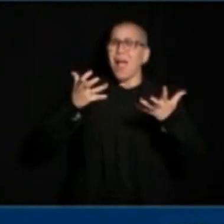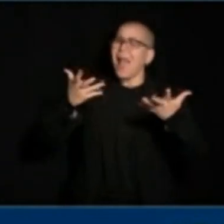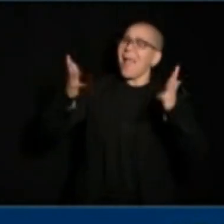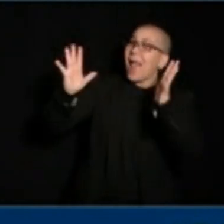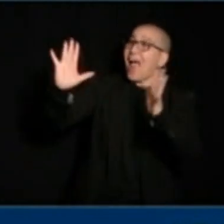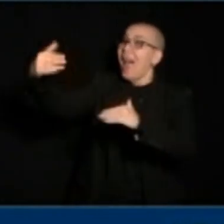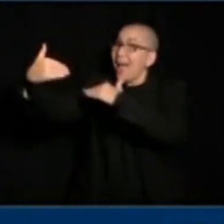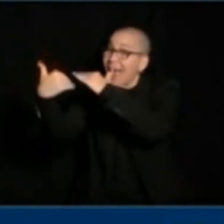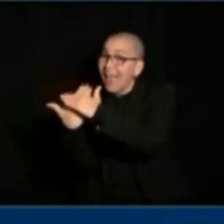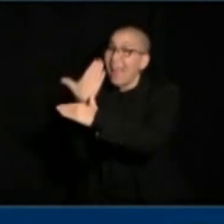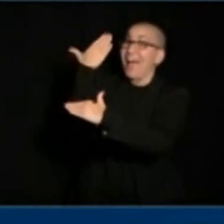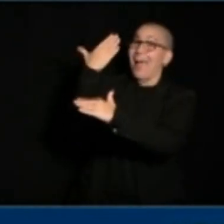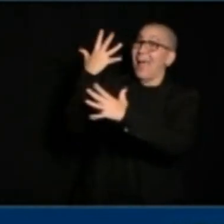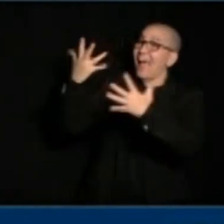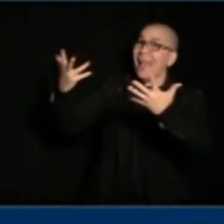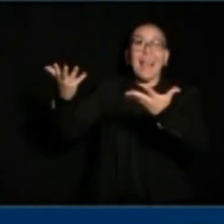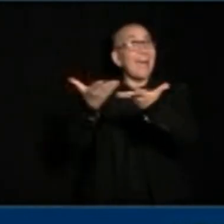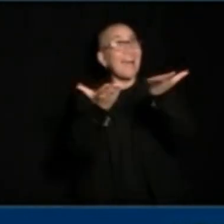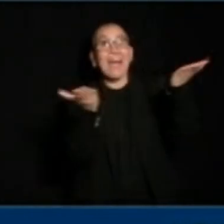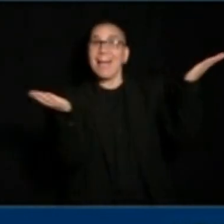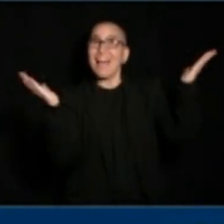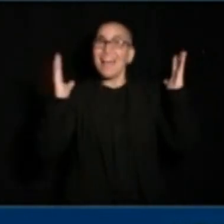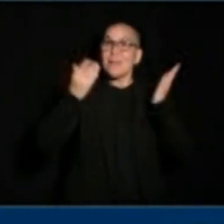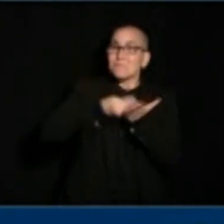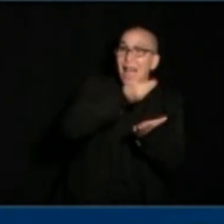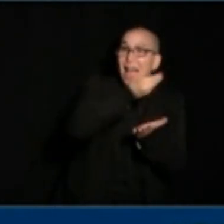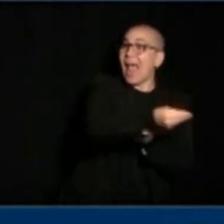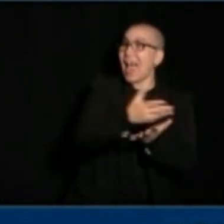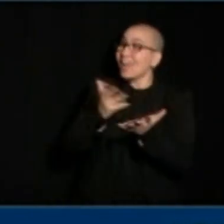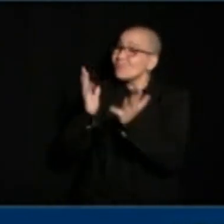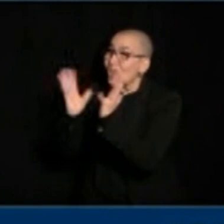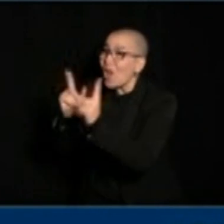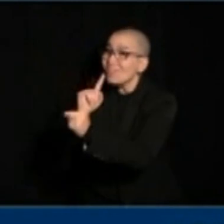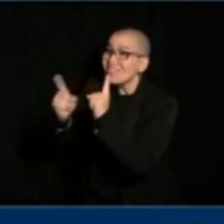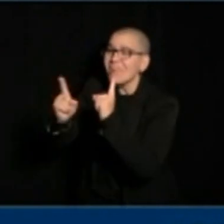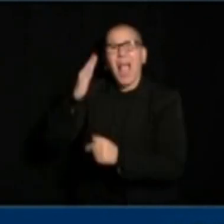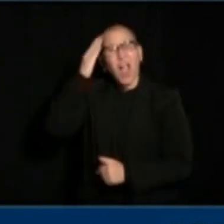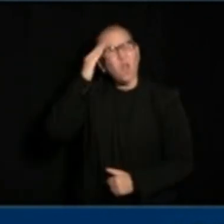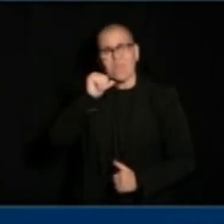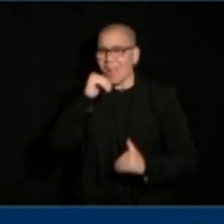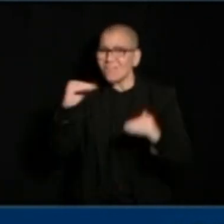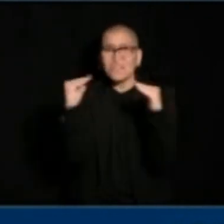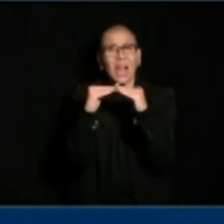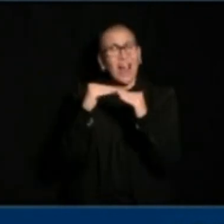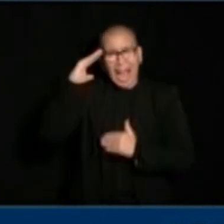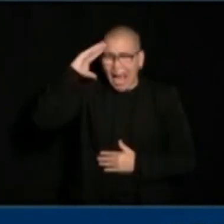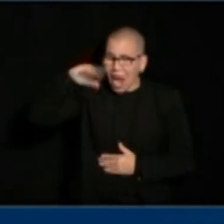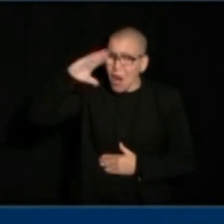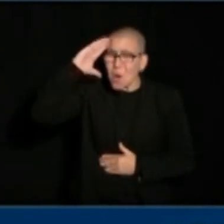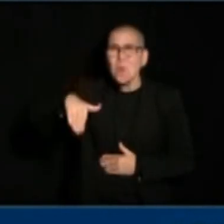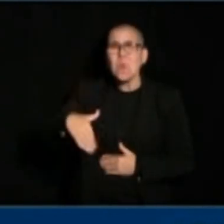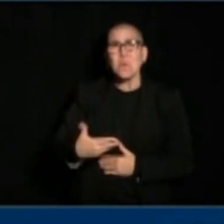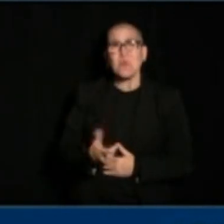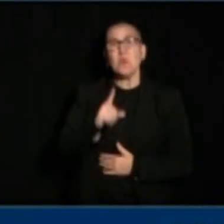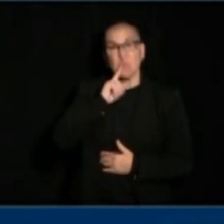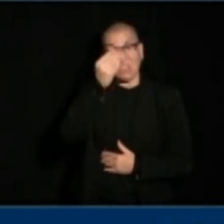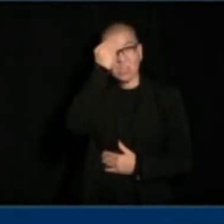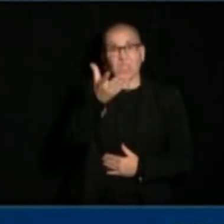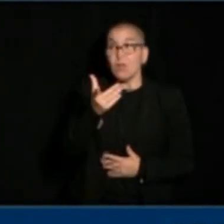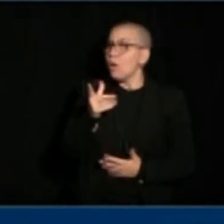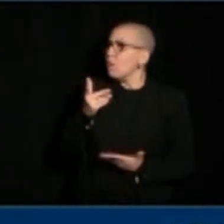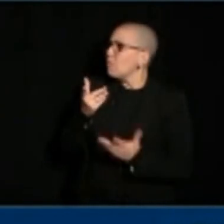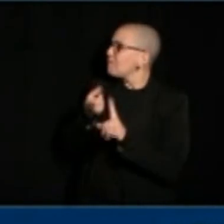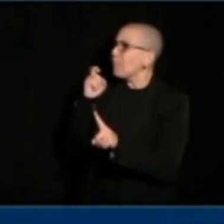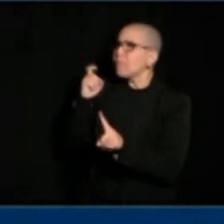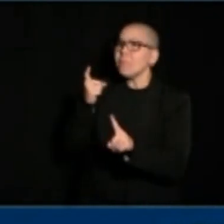sharing exciting times for long periods of time. That's not fair that the virus makes that the place where it spreads, but it's a